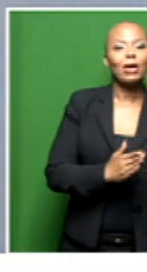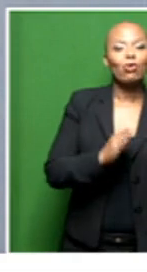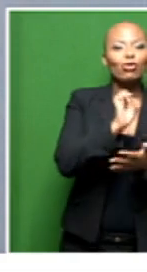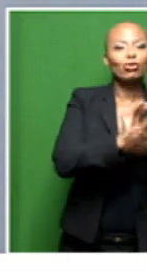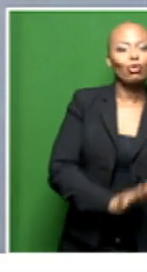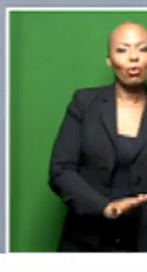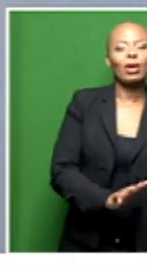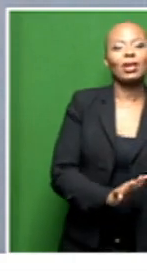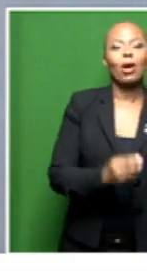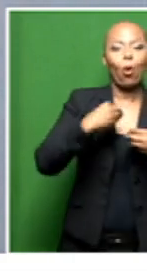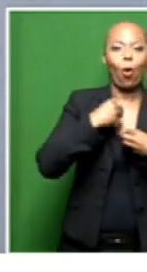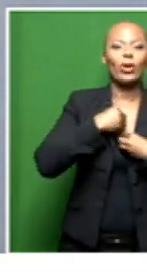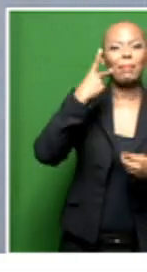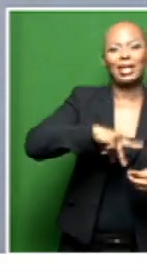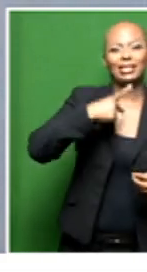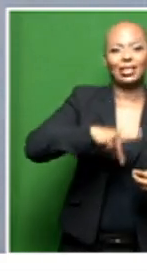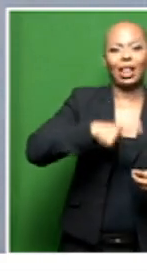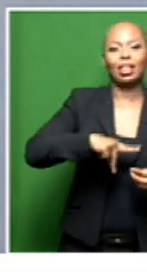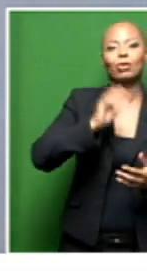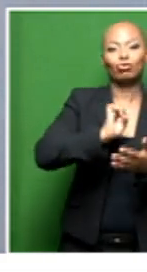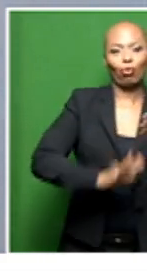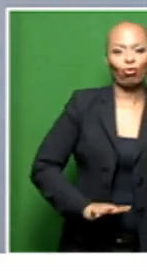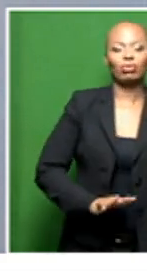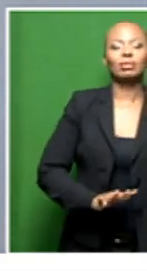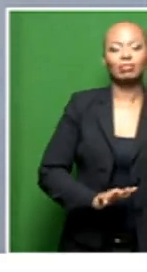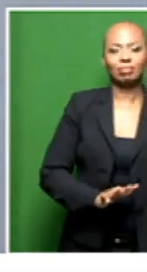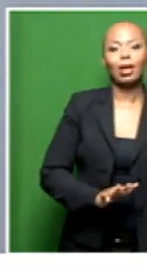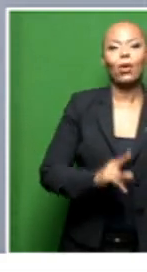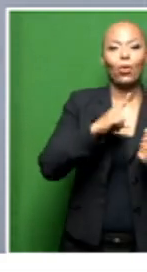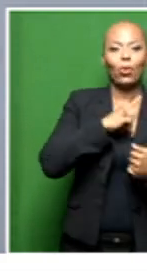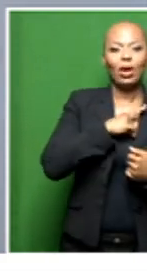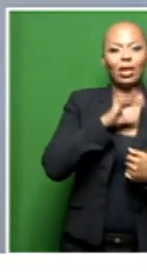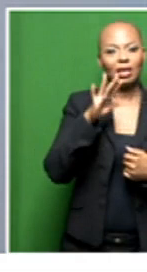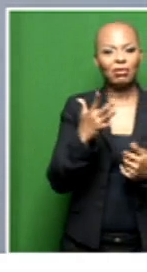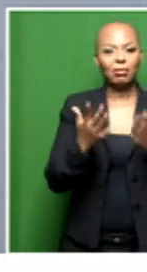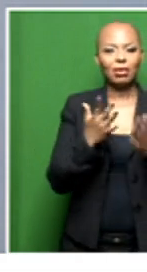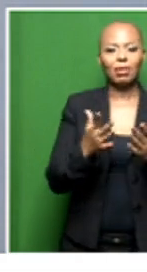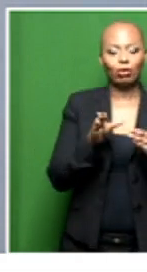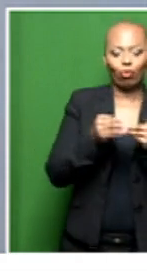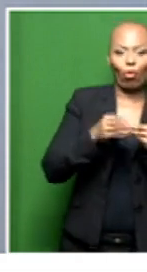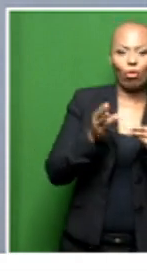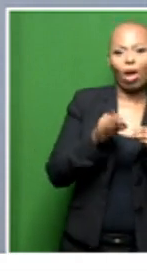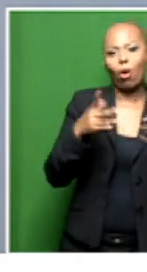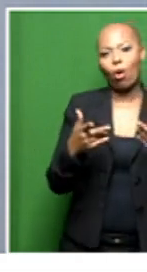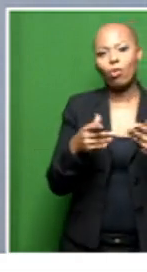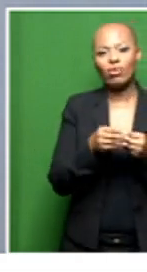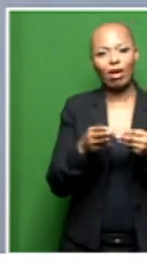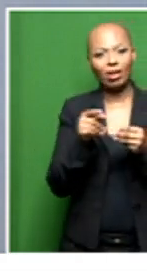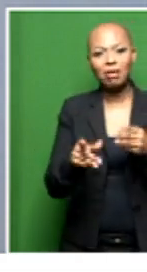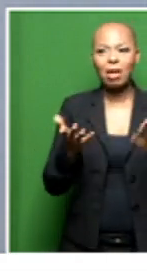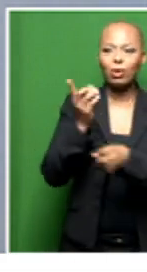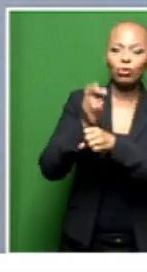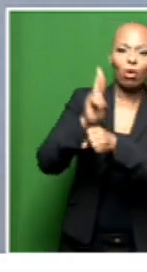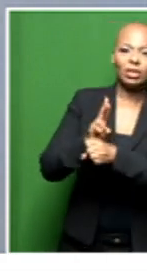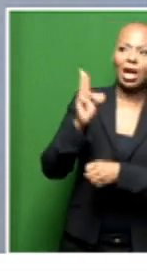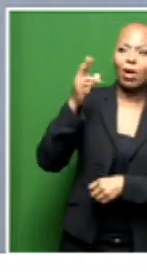story is my own personal story. And if I had $1 or a rand for every time a doctor or a nurse had